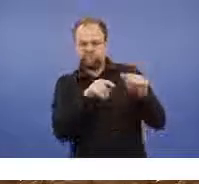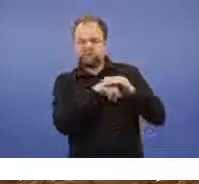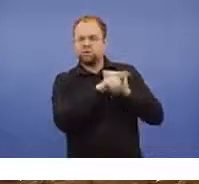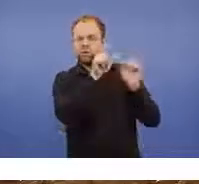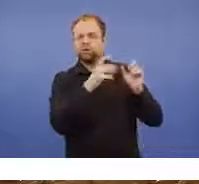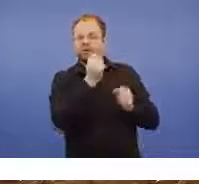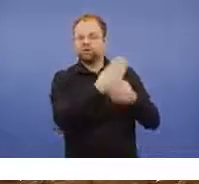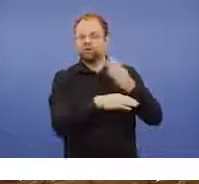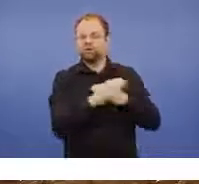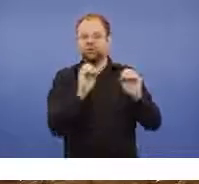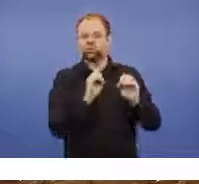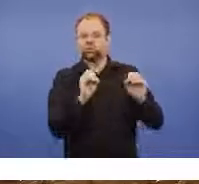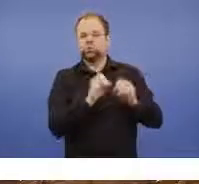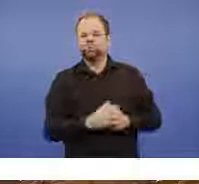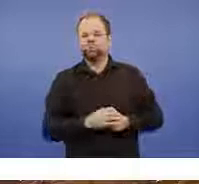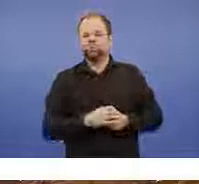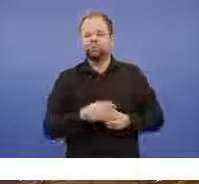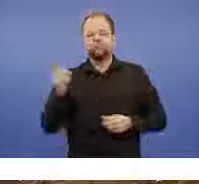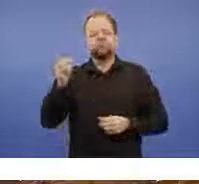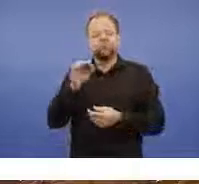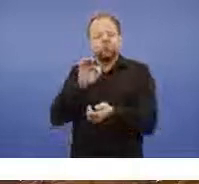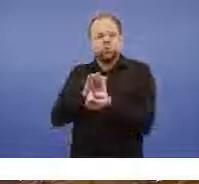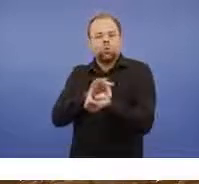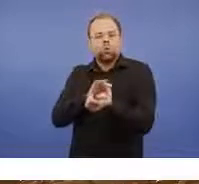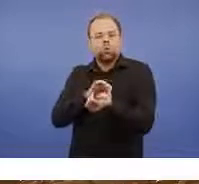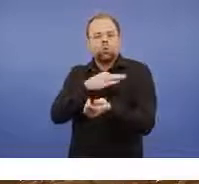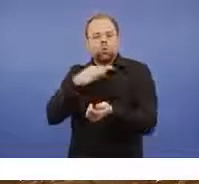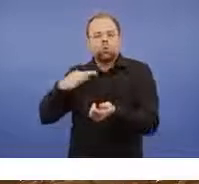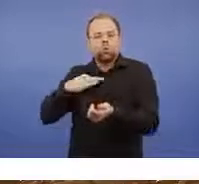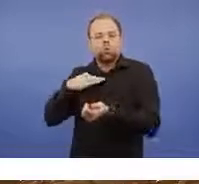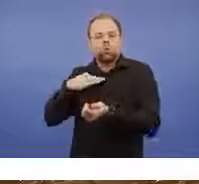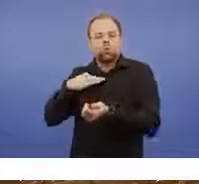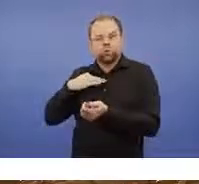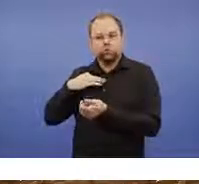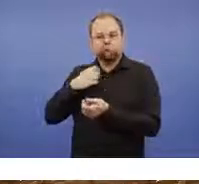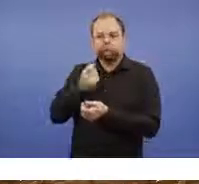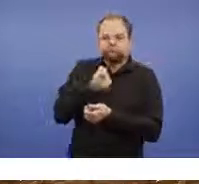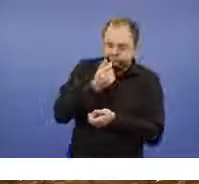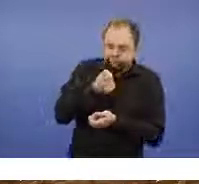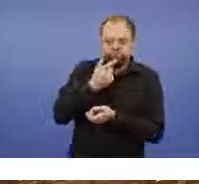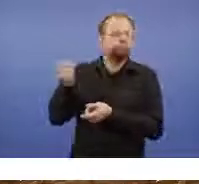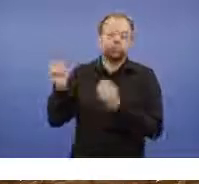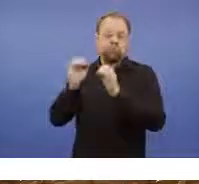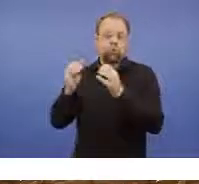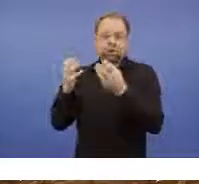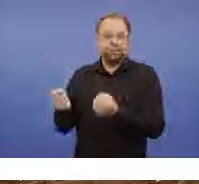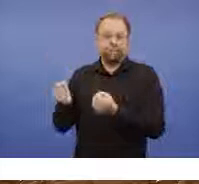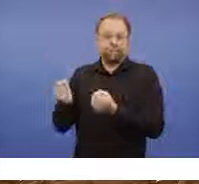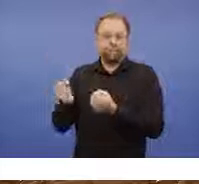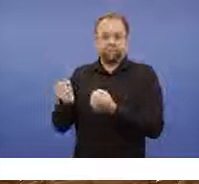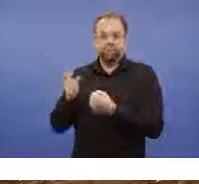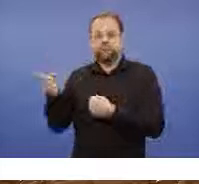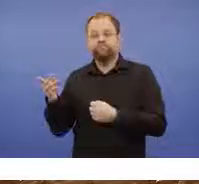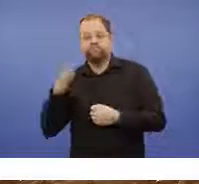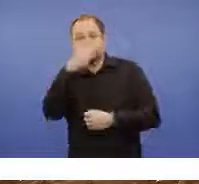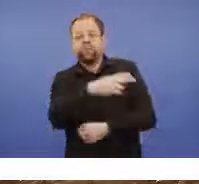assistive devices. Some persons with disability lost their assistive devices when they fled. Others state that they